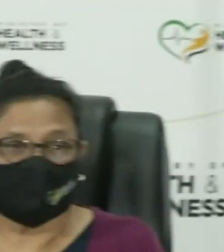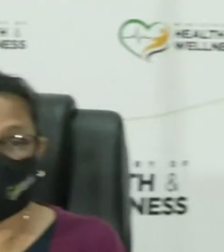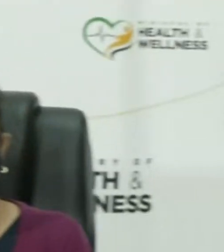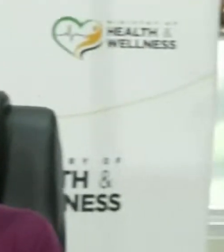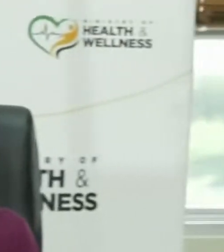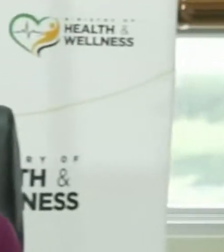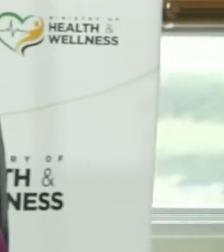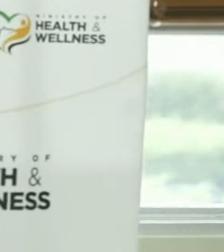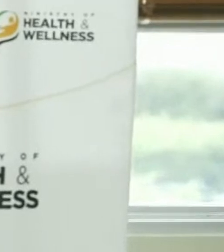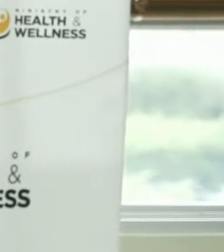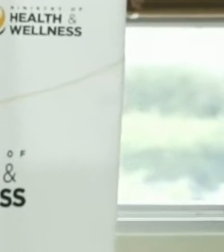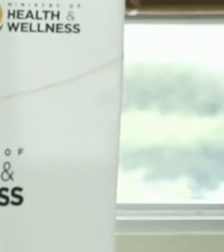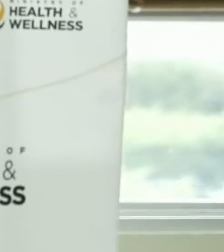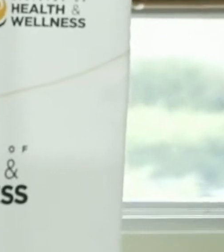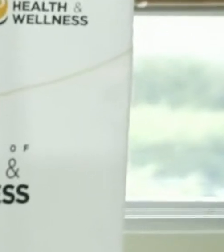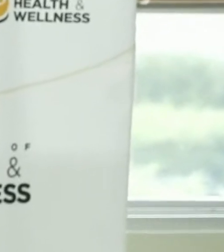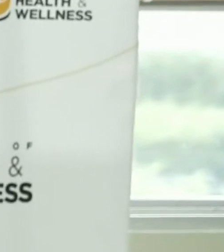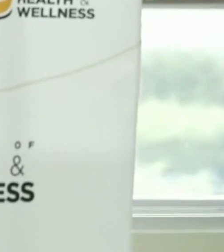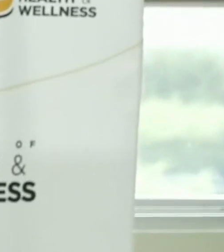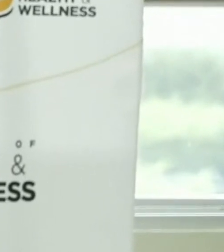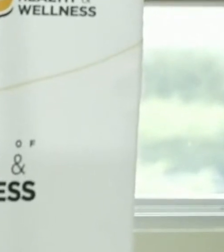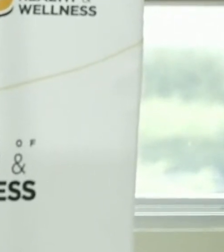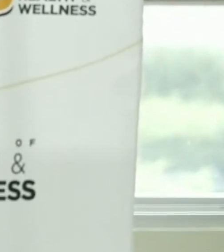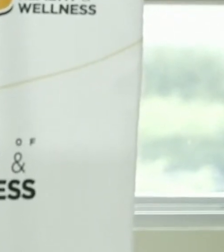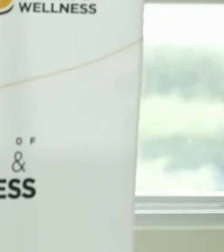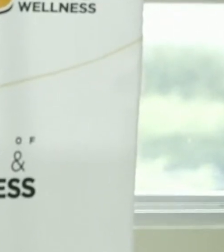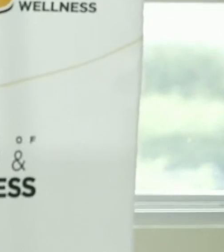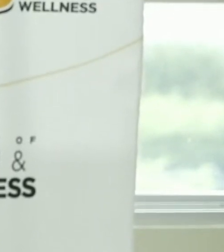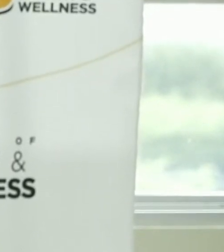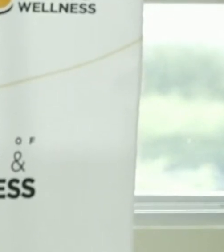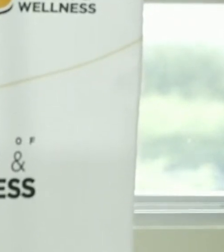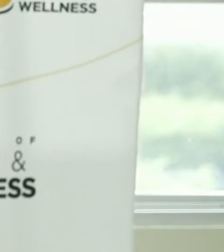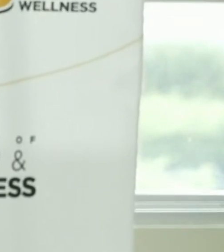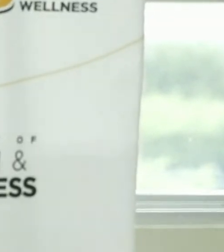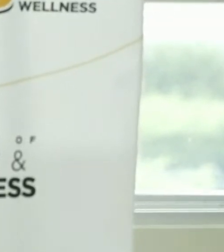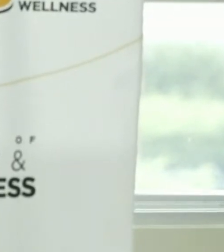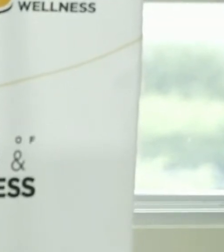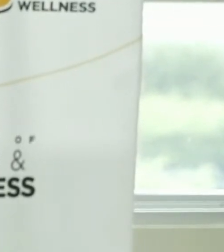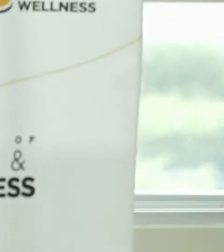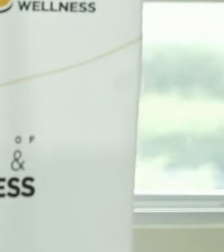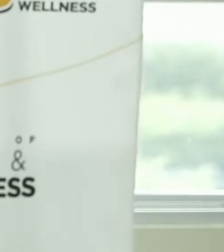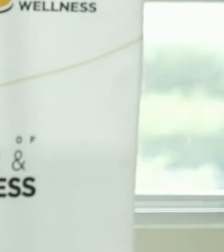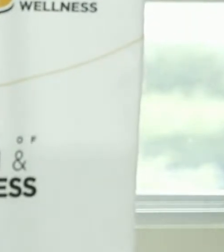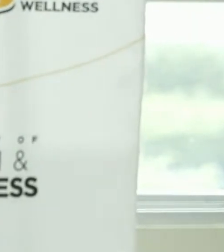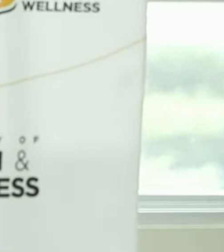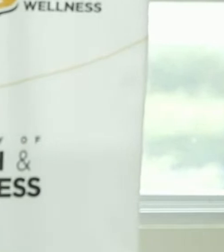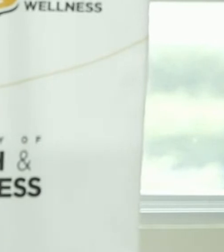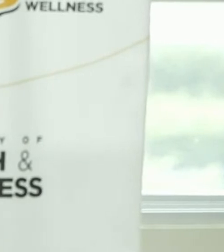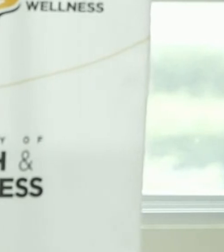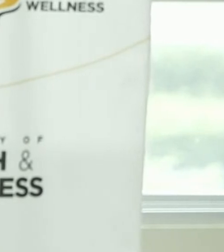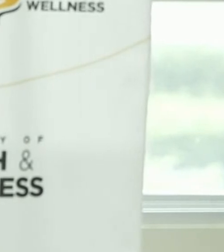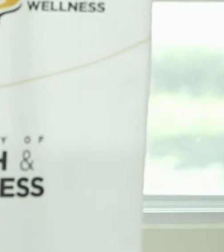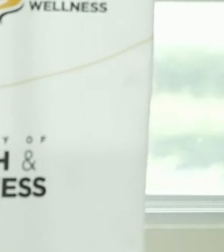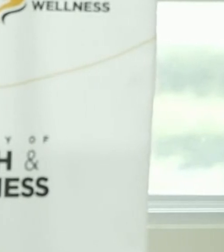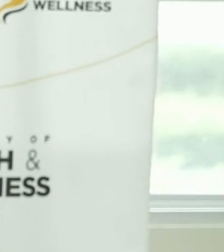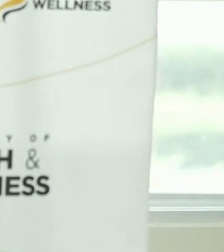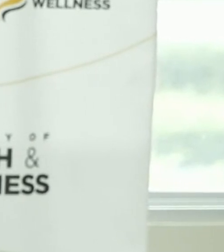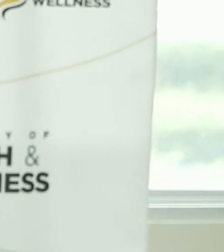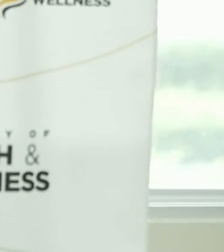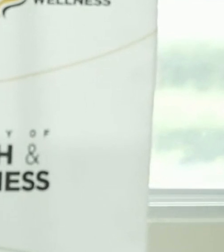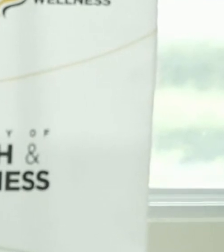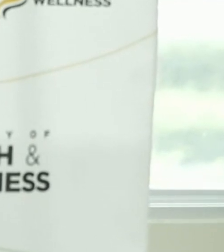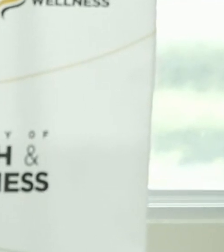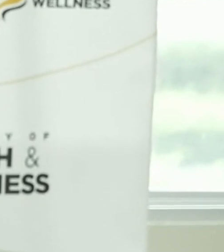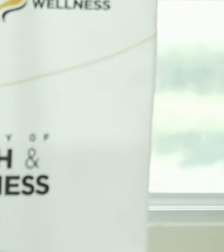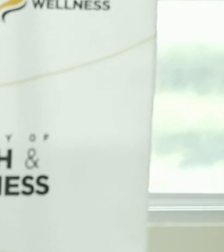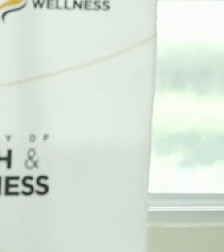Hi, good morning, everyone. This update is with data as of 4 p.m. on the 31st of